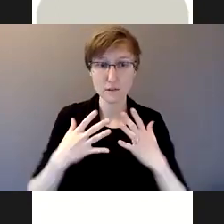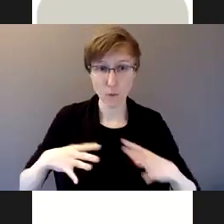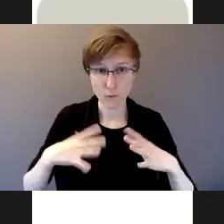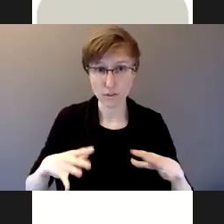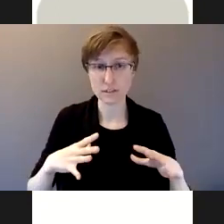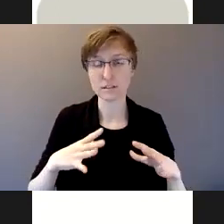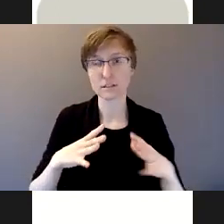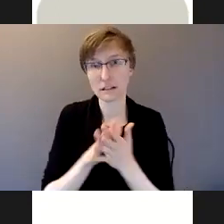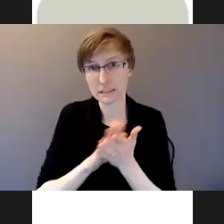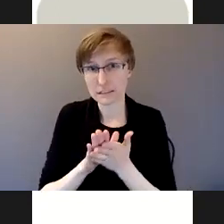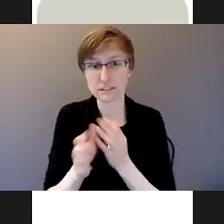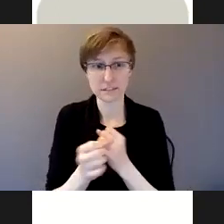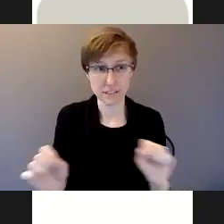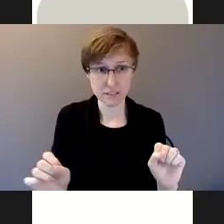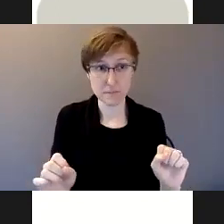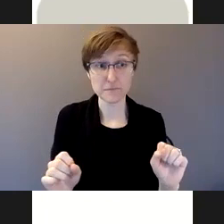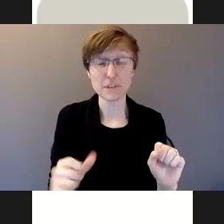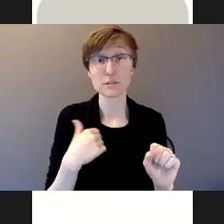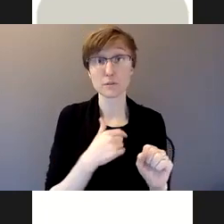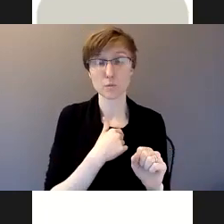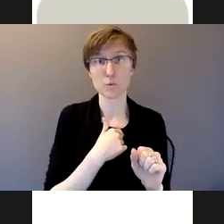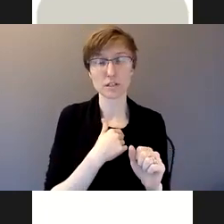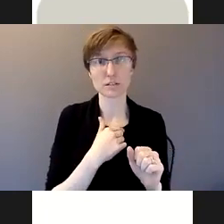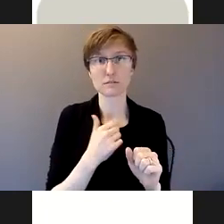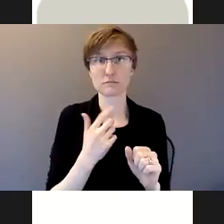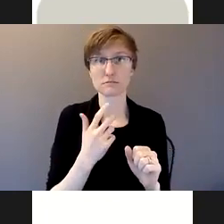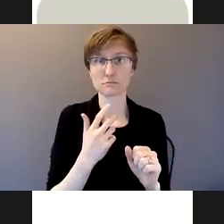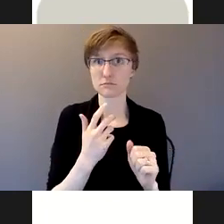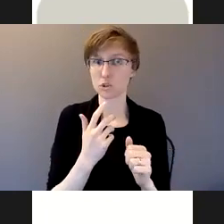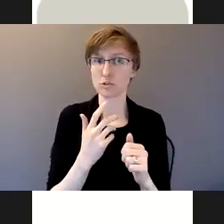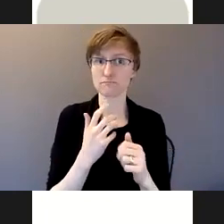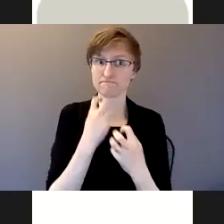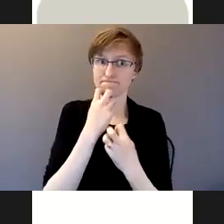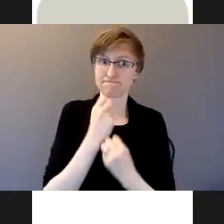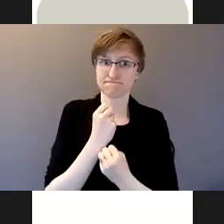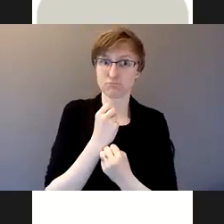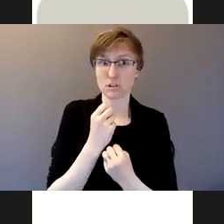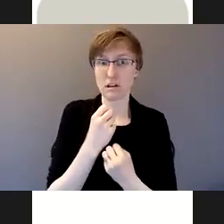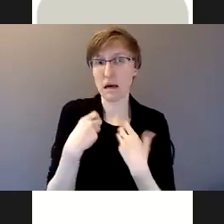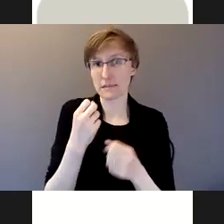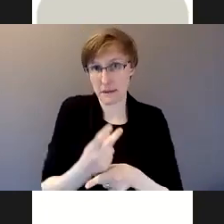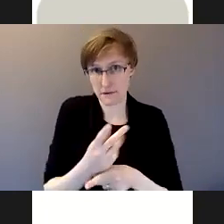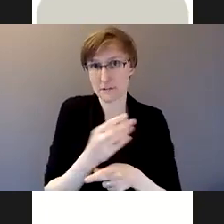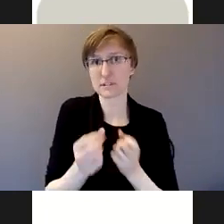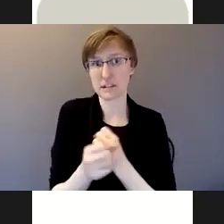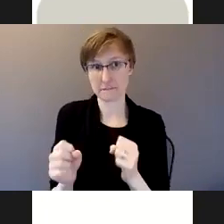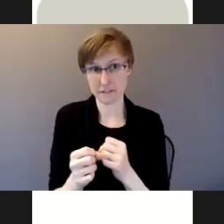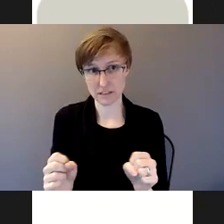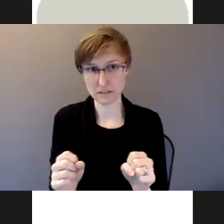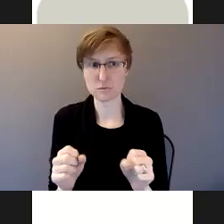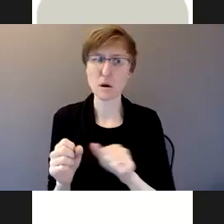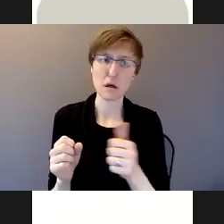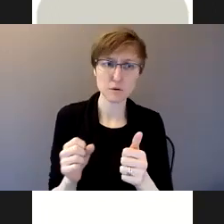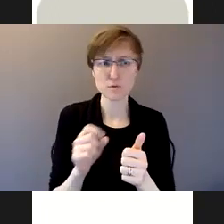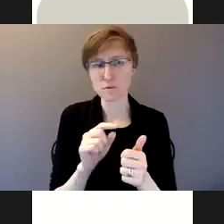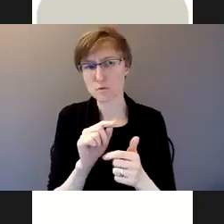shelter, safety, healthcare, nutrition. I mean, the other ones can play a factor in our investigations, but those would be the